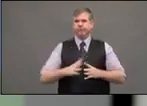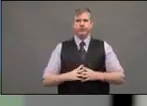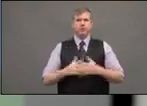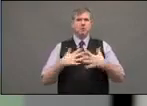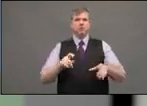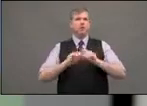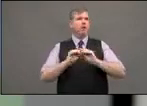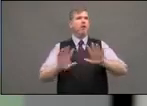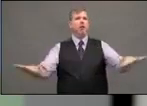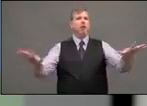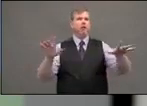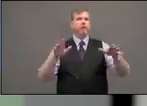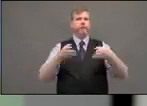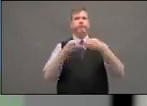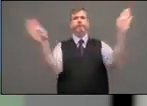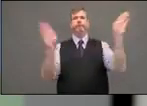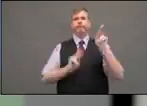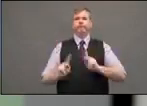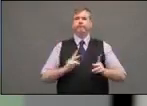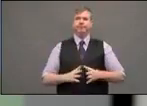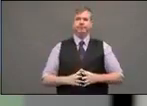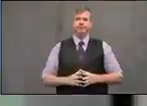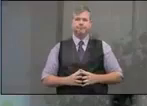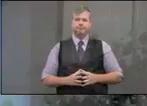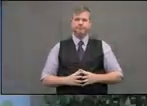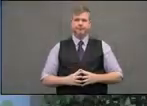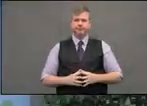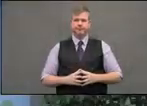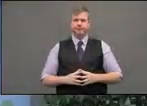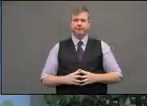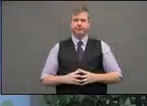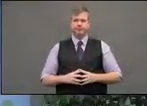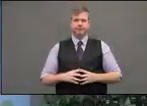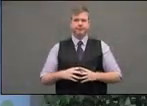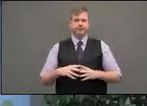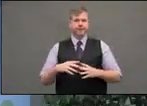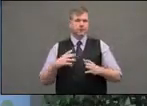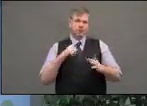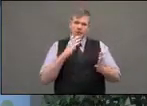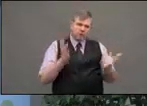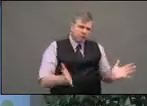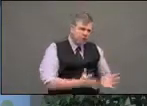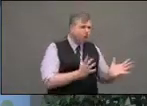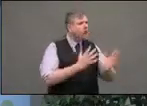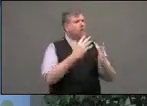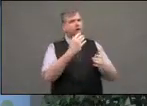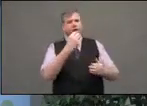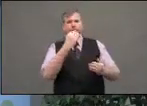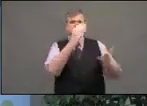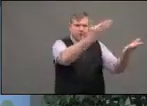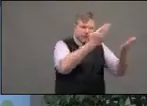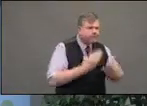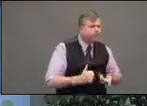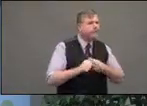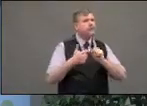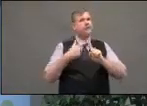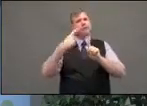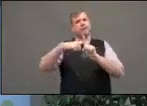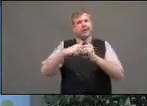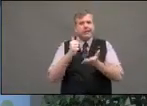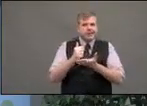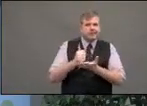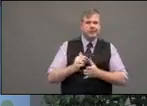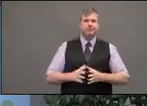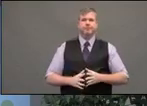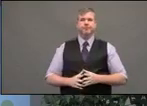might be similar supports like groceries or rent assurance. So it sounds like the following up, taking that call is really critical